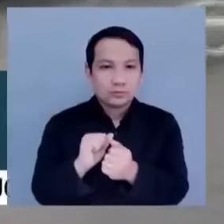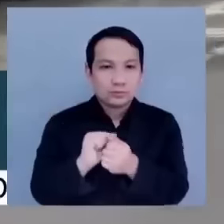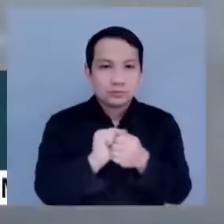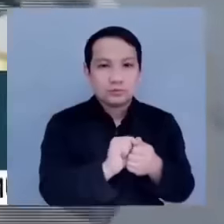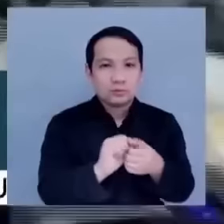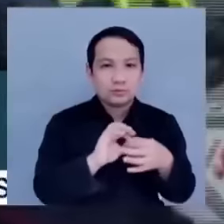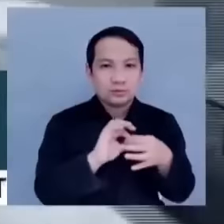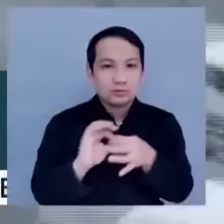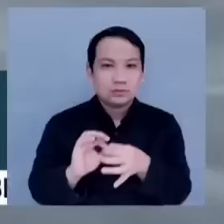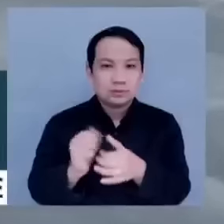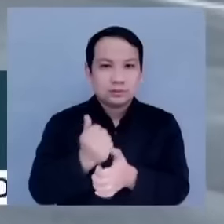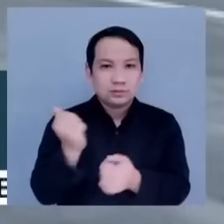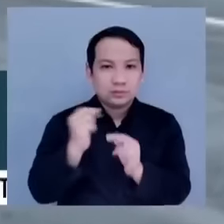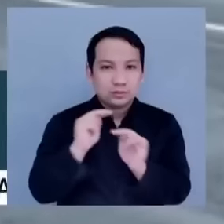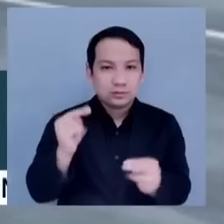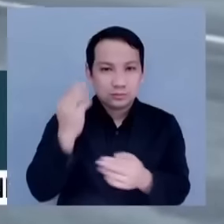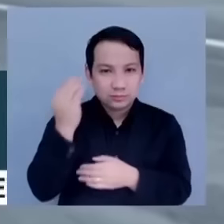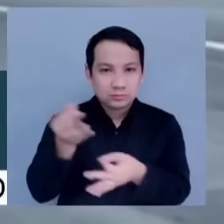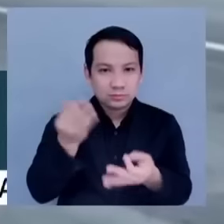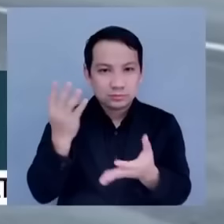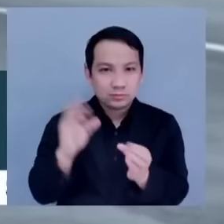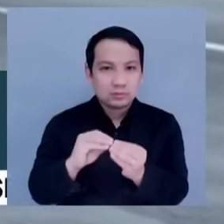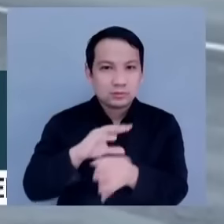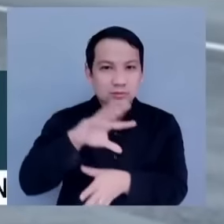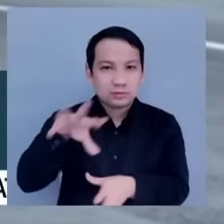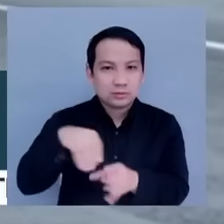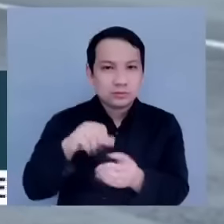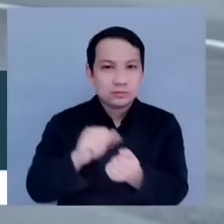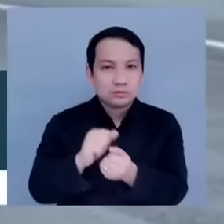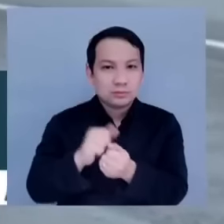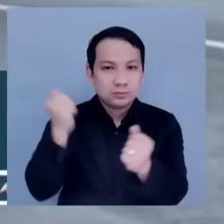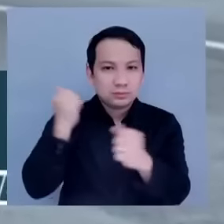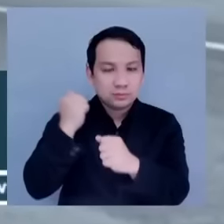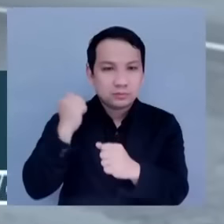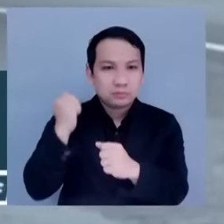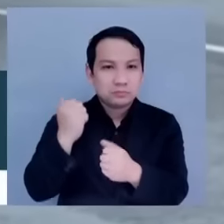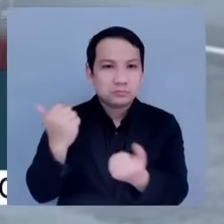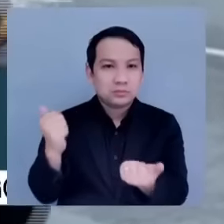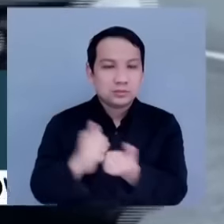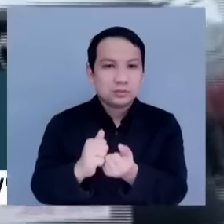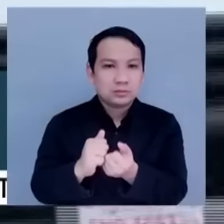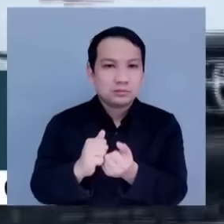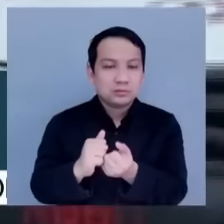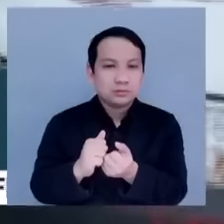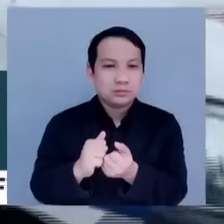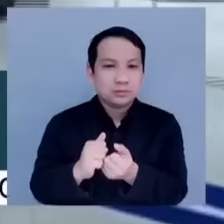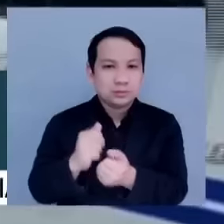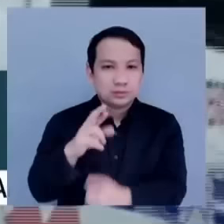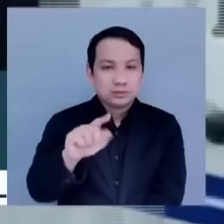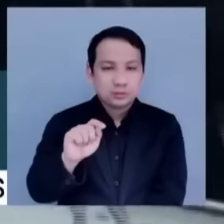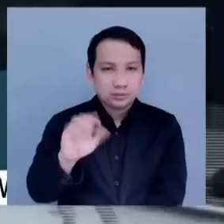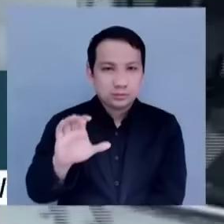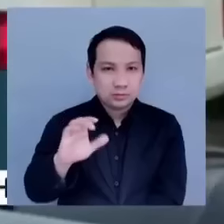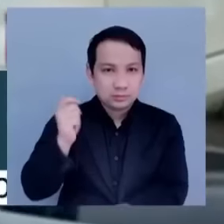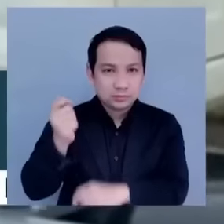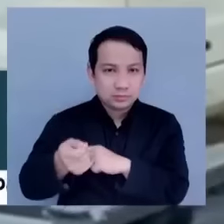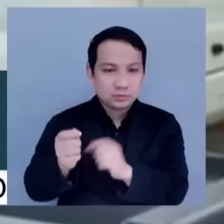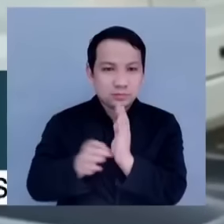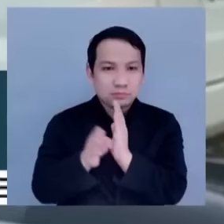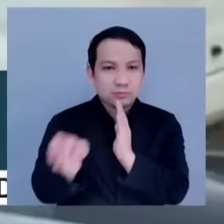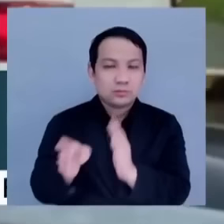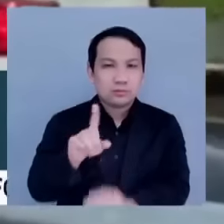in other detention facilities. So any moment from now, we are expecting that Google exit the RTC judge, the RTC branch